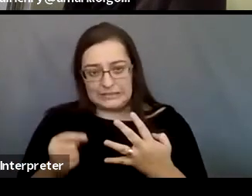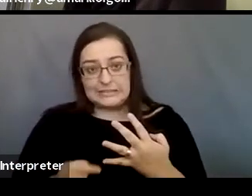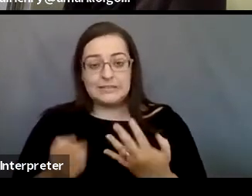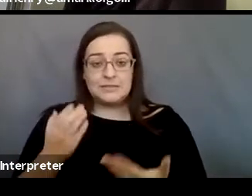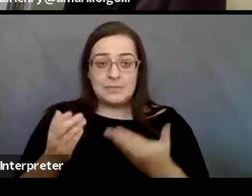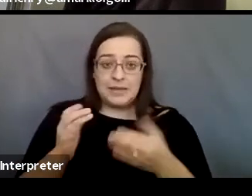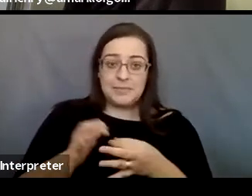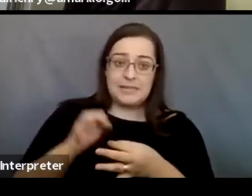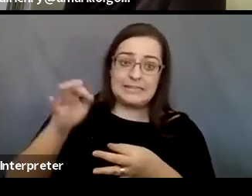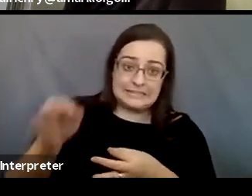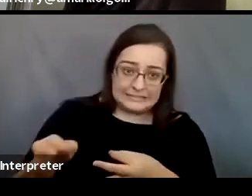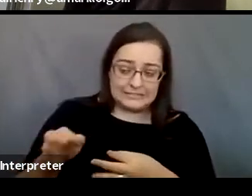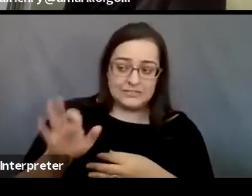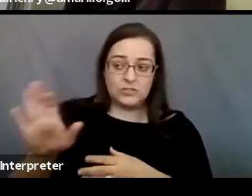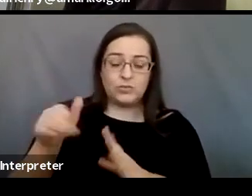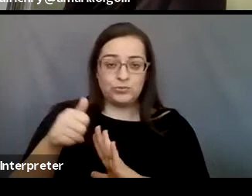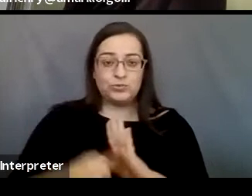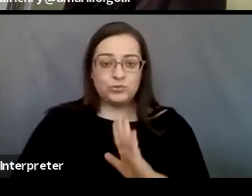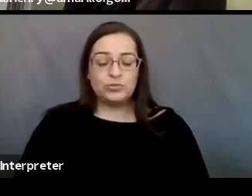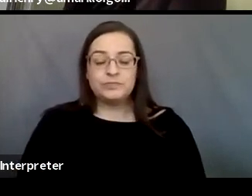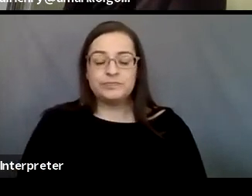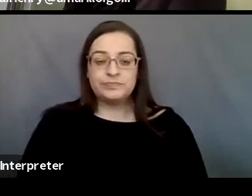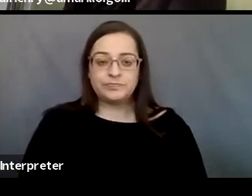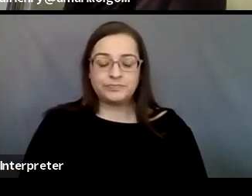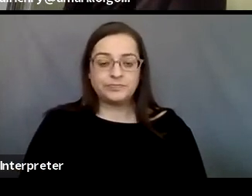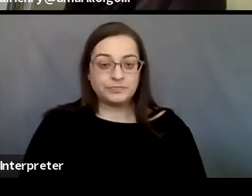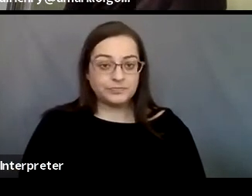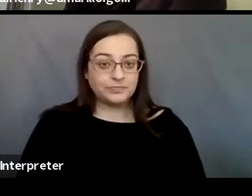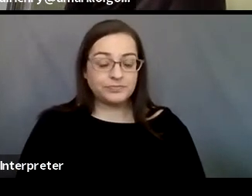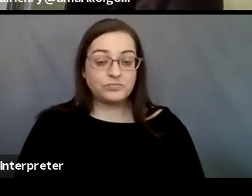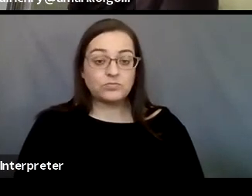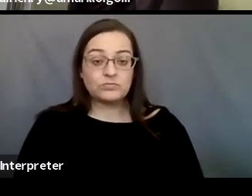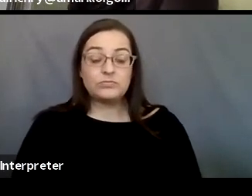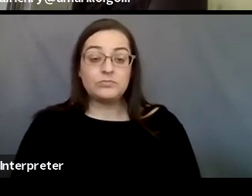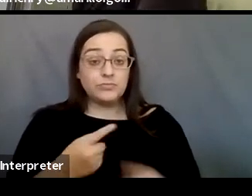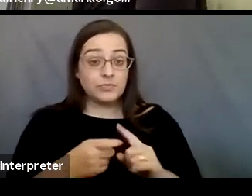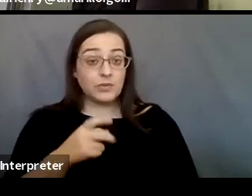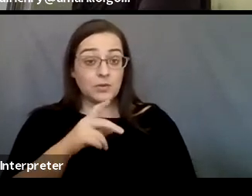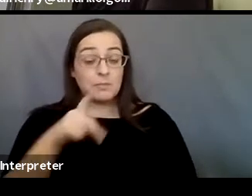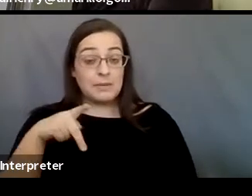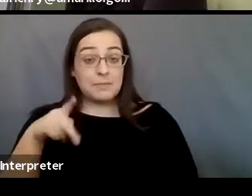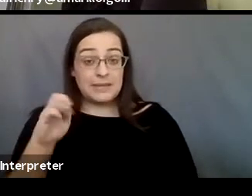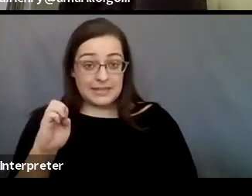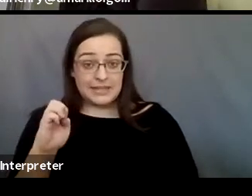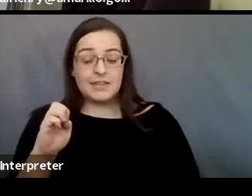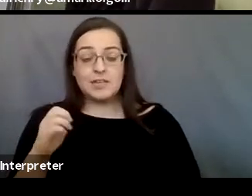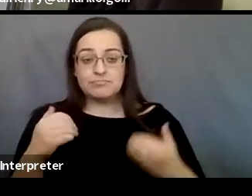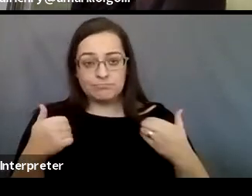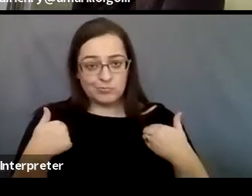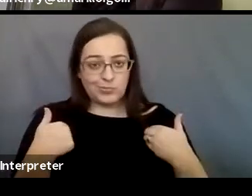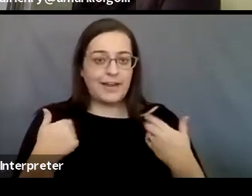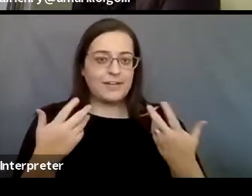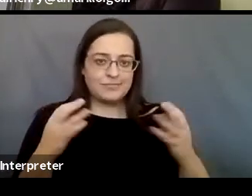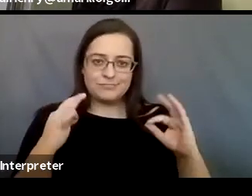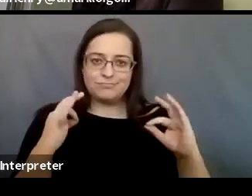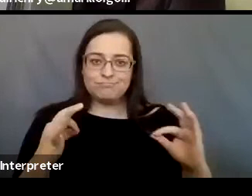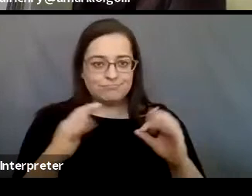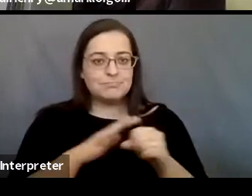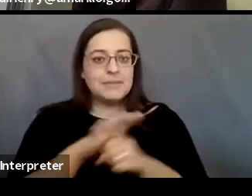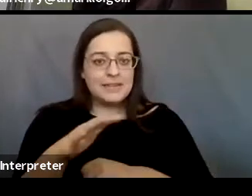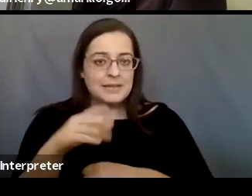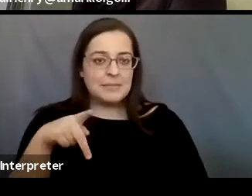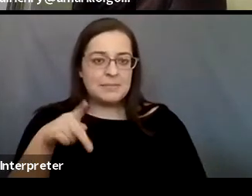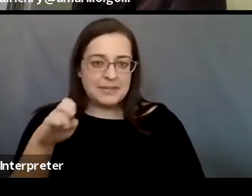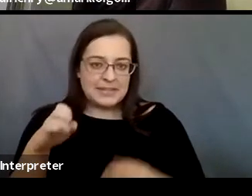potentially pushing back their procedure. From a standpoint of personal protective equipment, we also are very well stocked at this